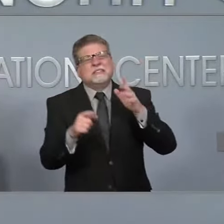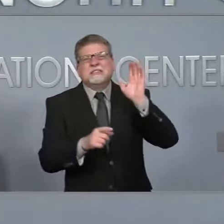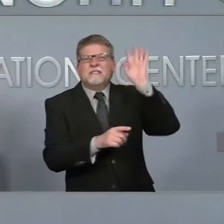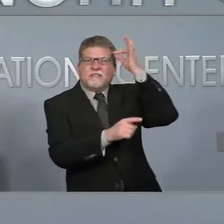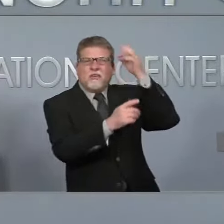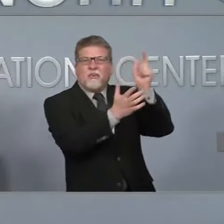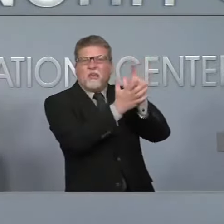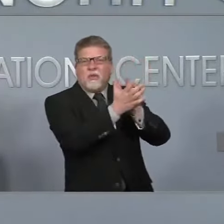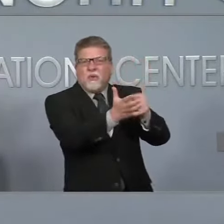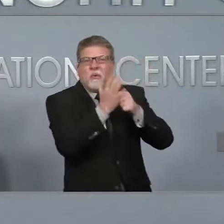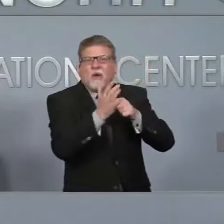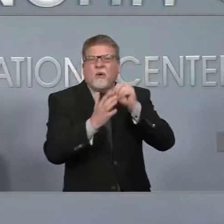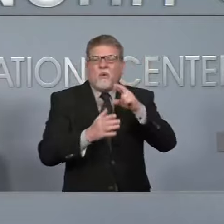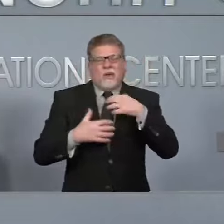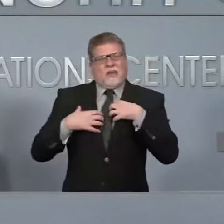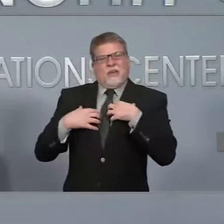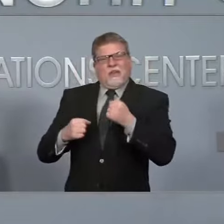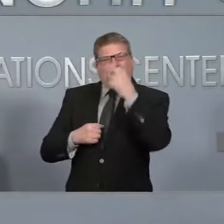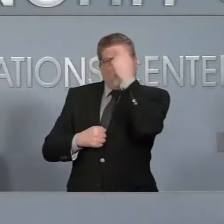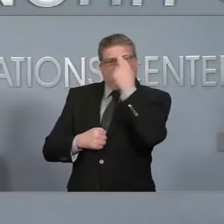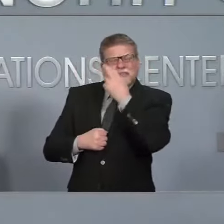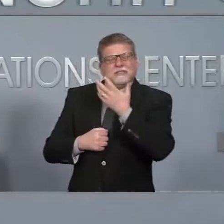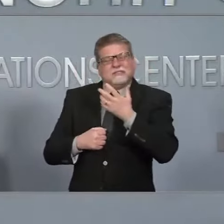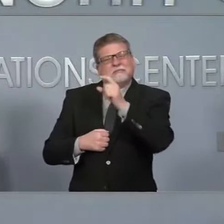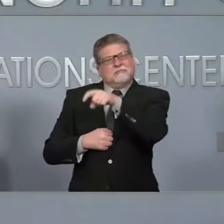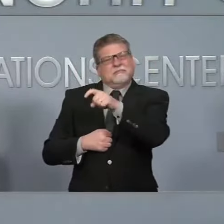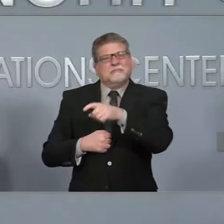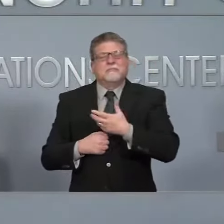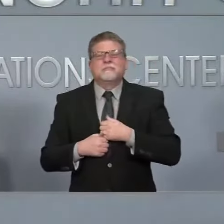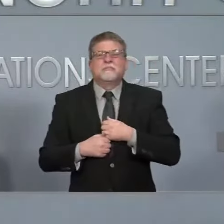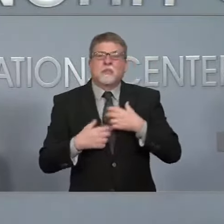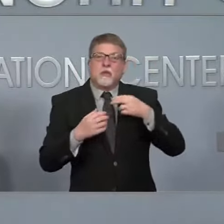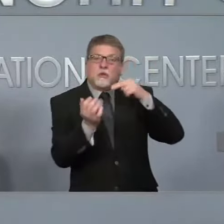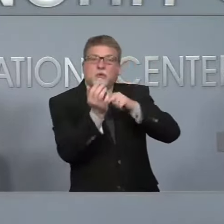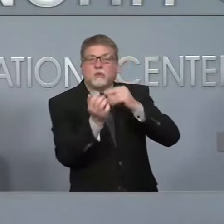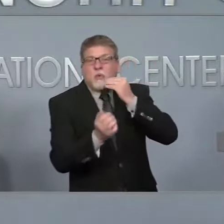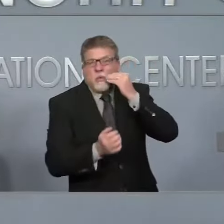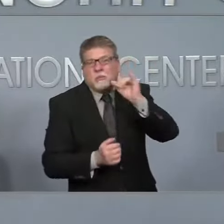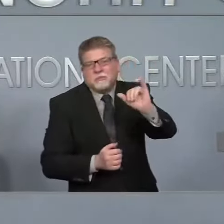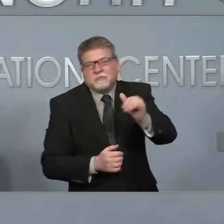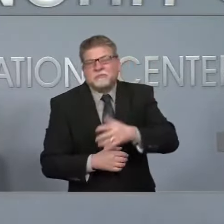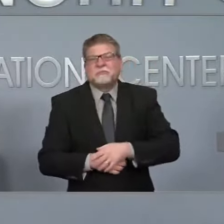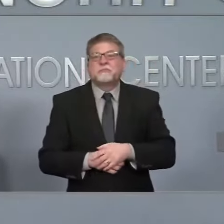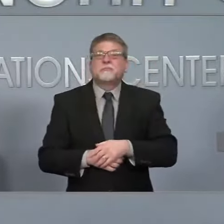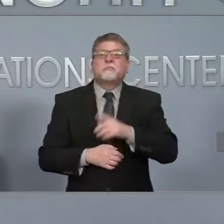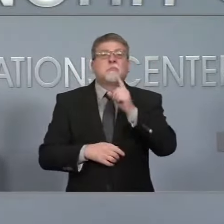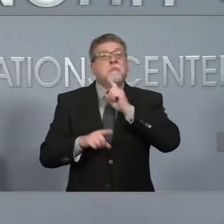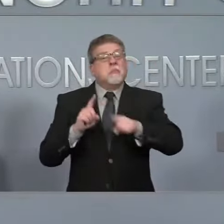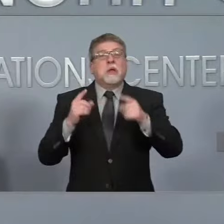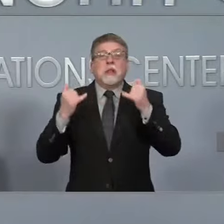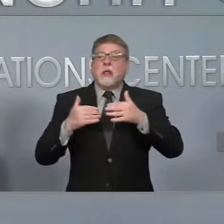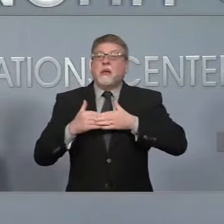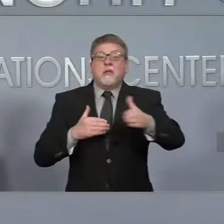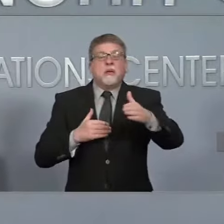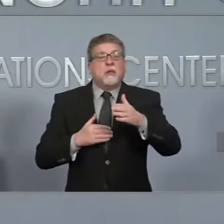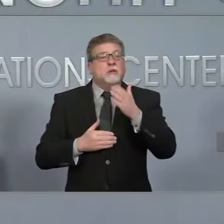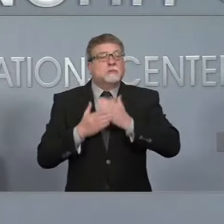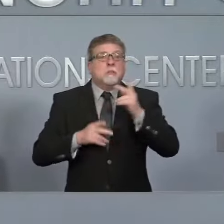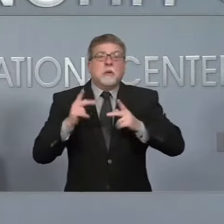a mask when they're in crowds, for example. Parents might still want their children wearing a mask inside